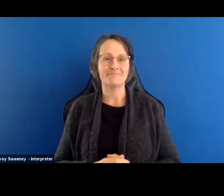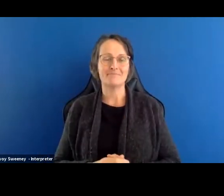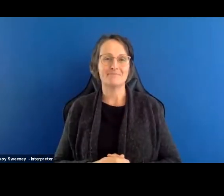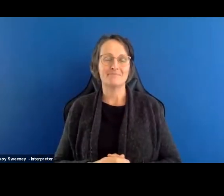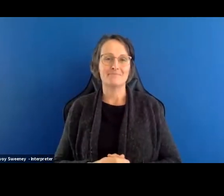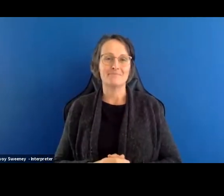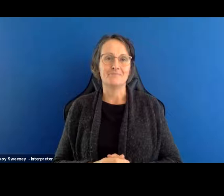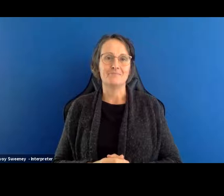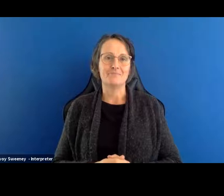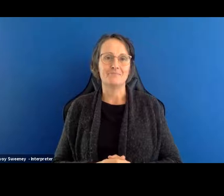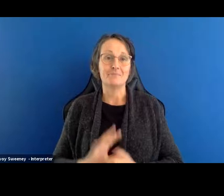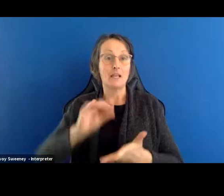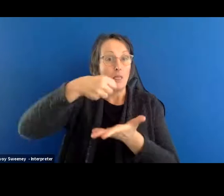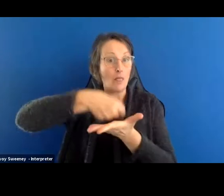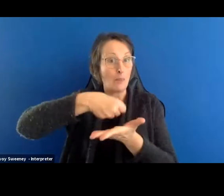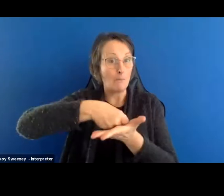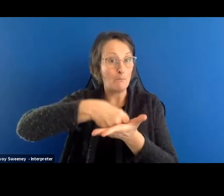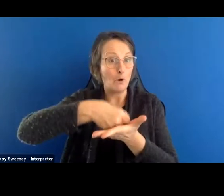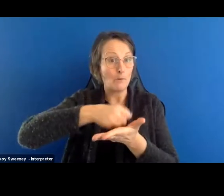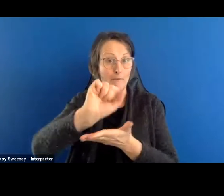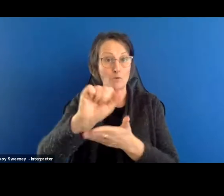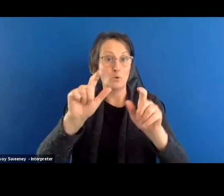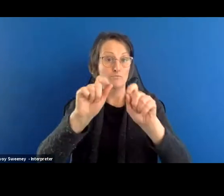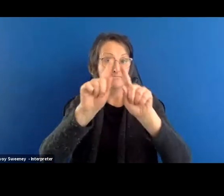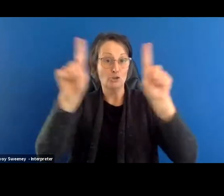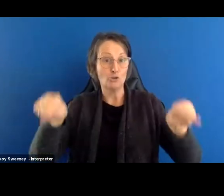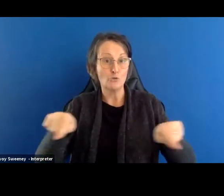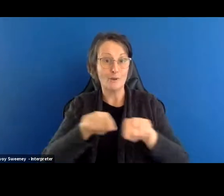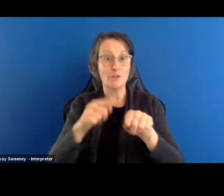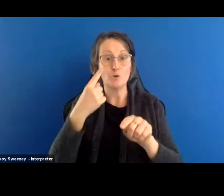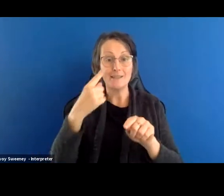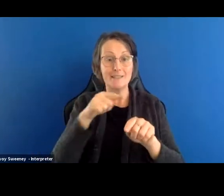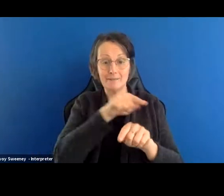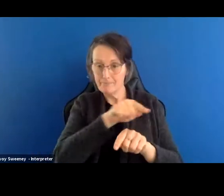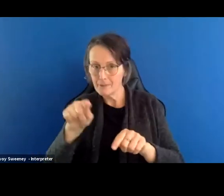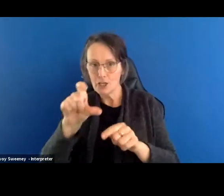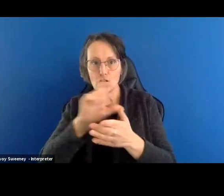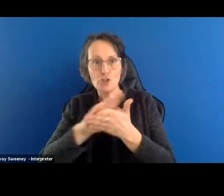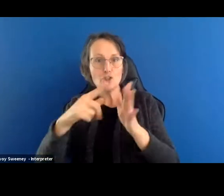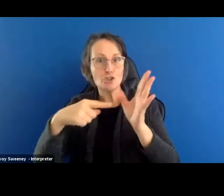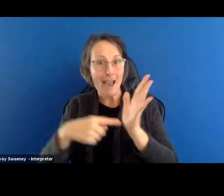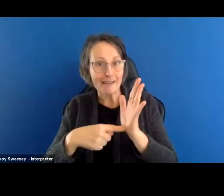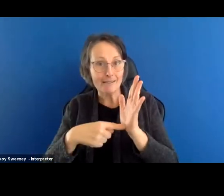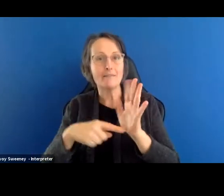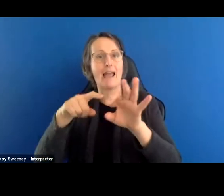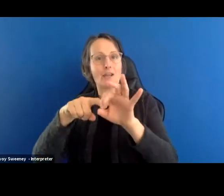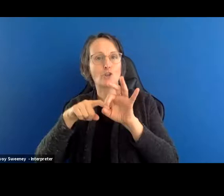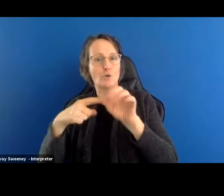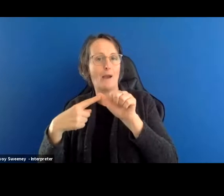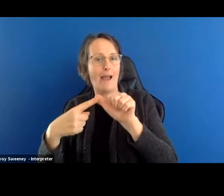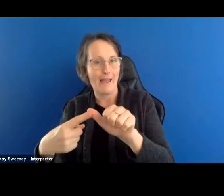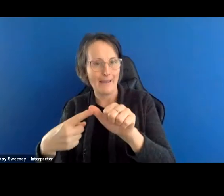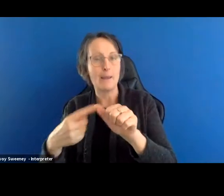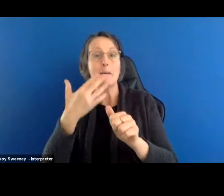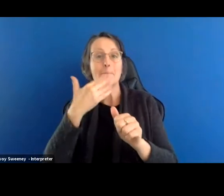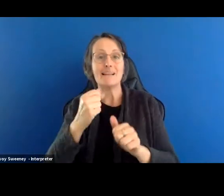Down the bottom of your screen, scroll over, you'll see a chat icon and a Q&A icon. Please